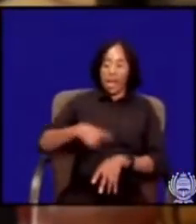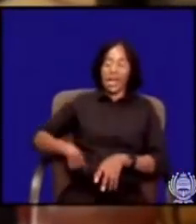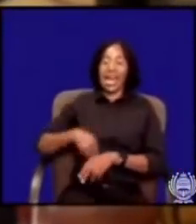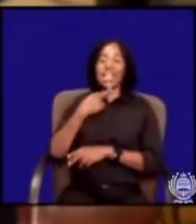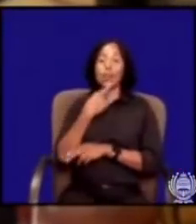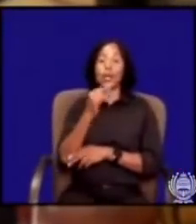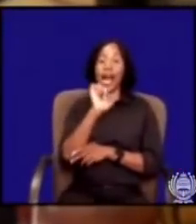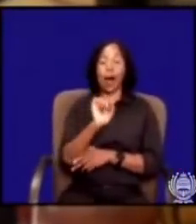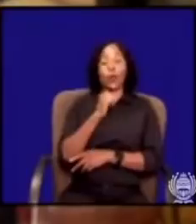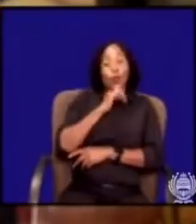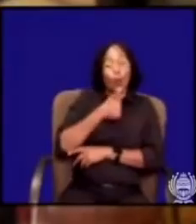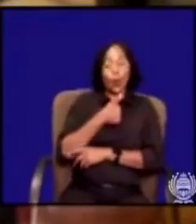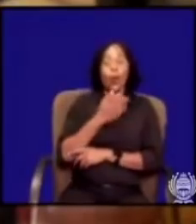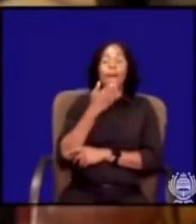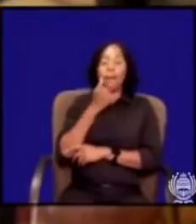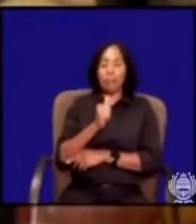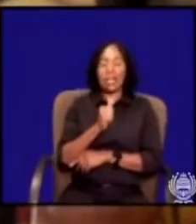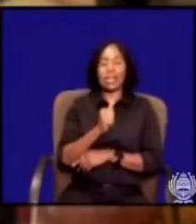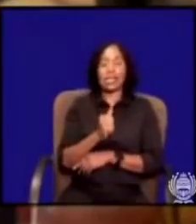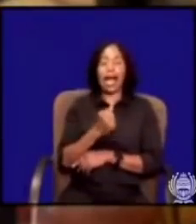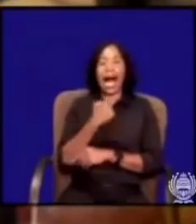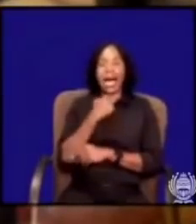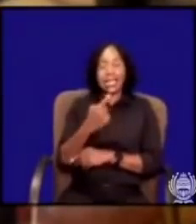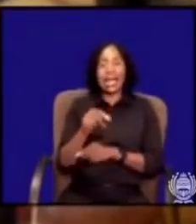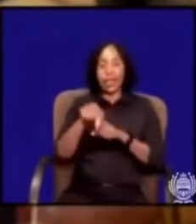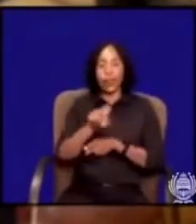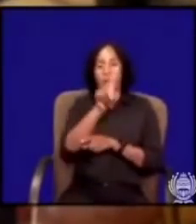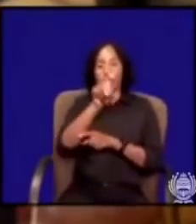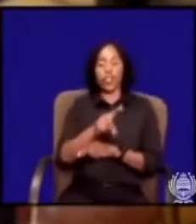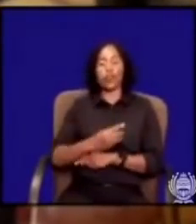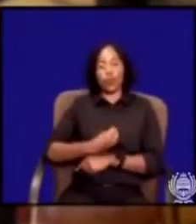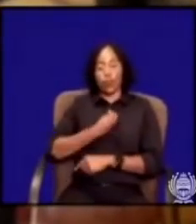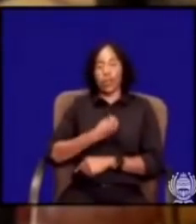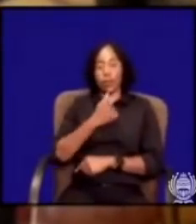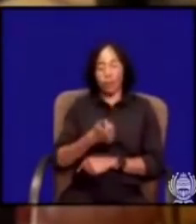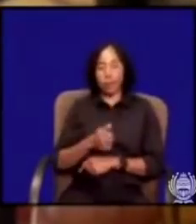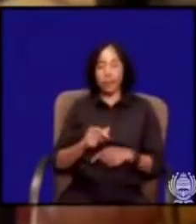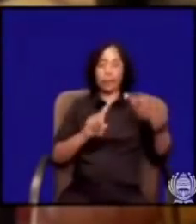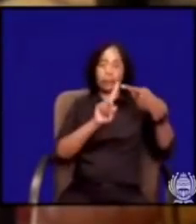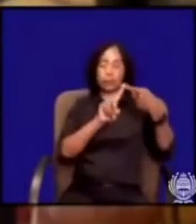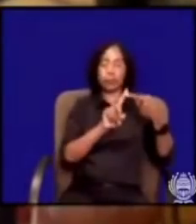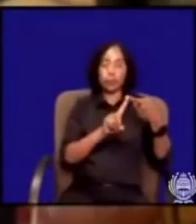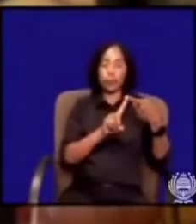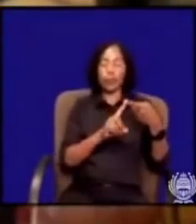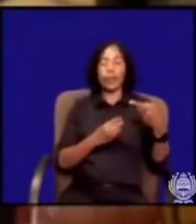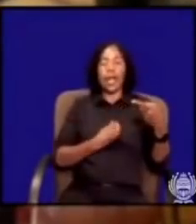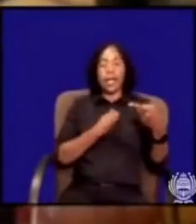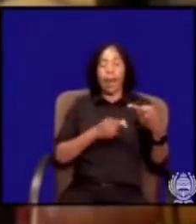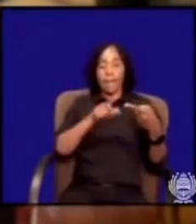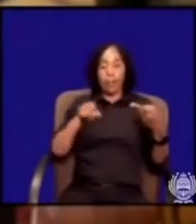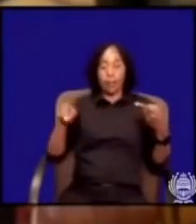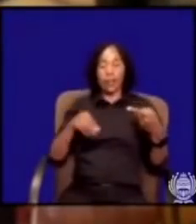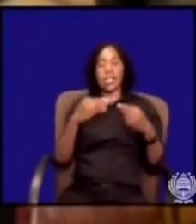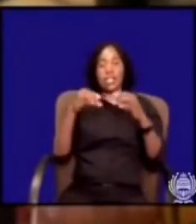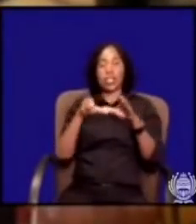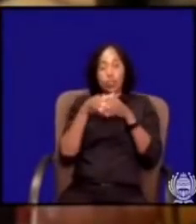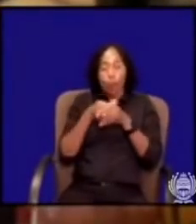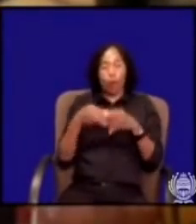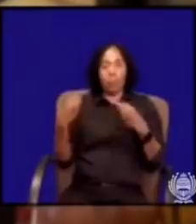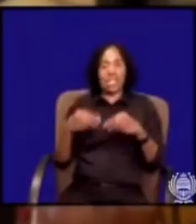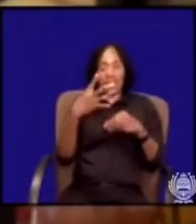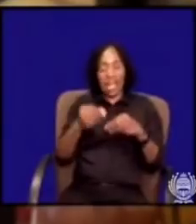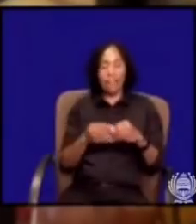South Africa by answering the following questions. 1, for young people who have small businesses and are struggling to get their products